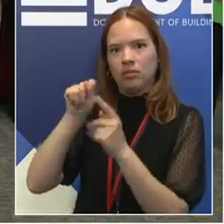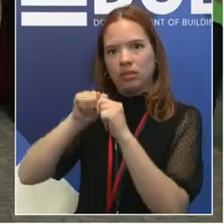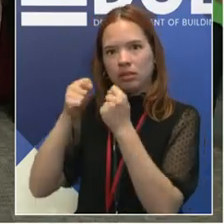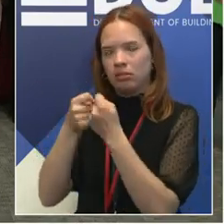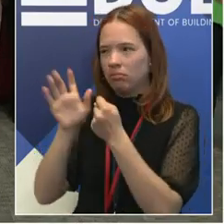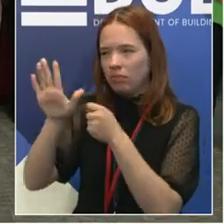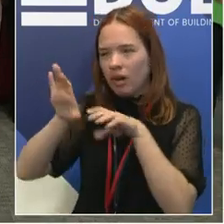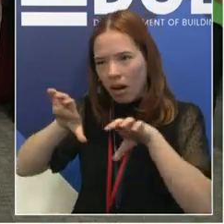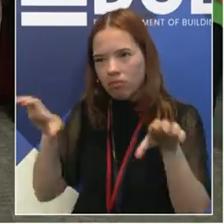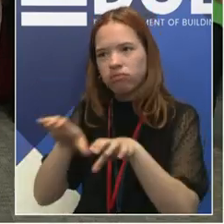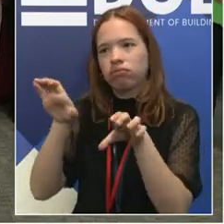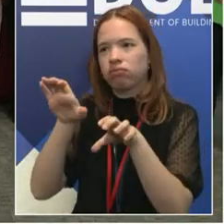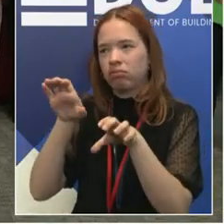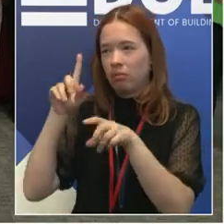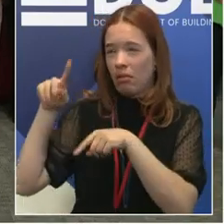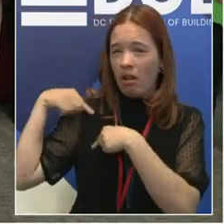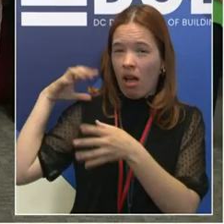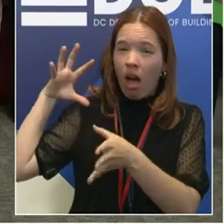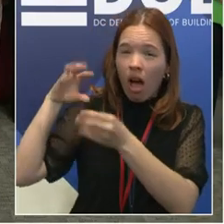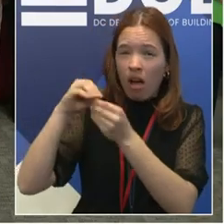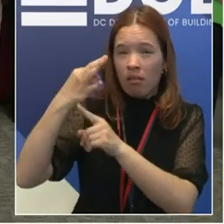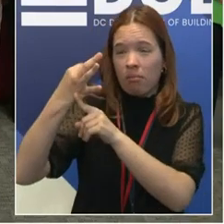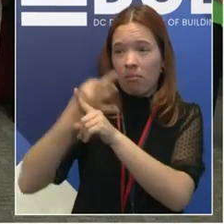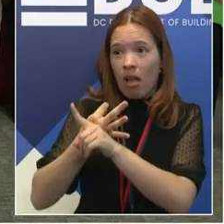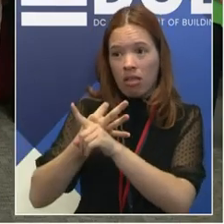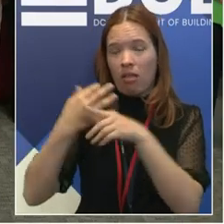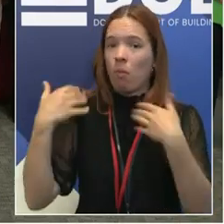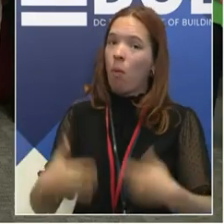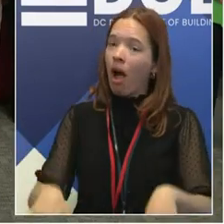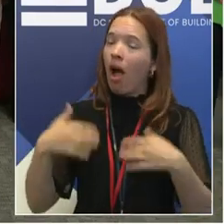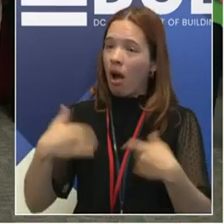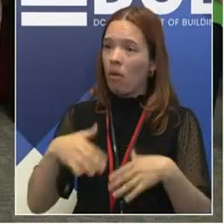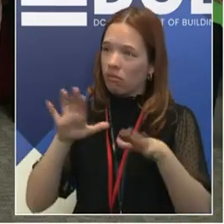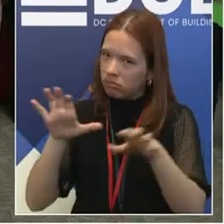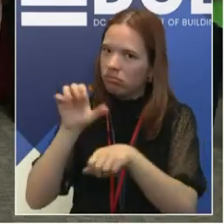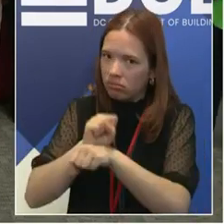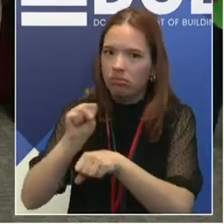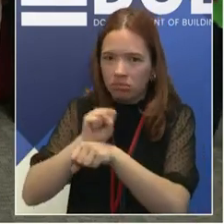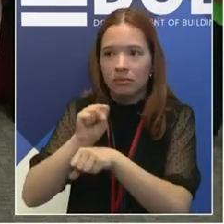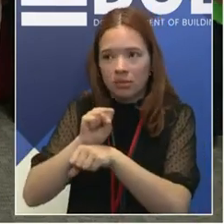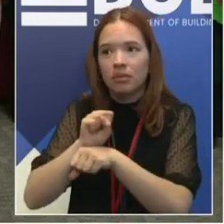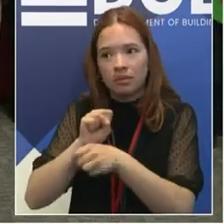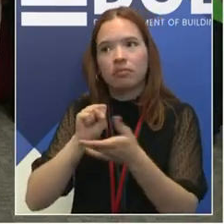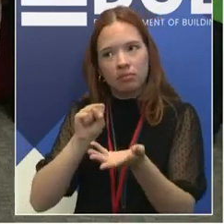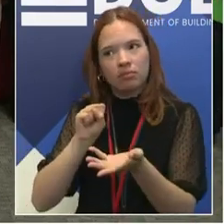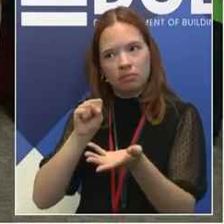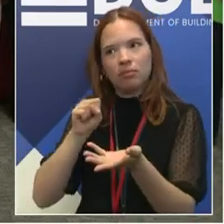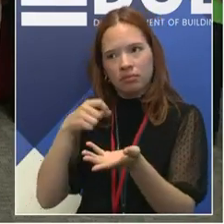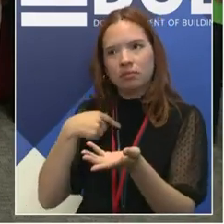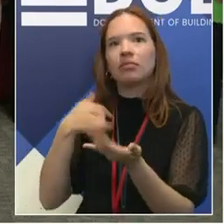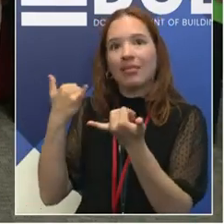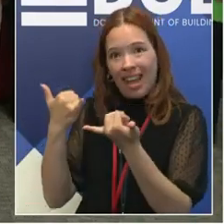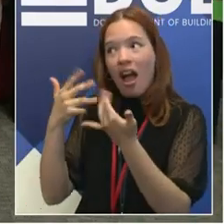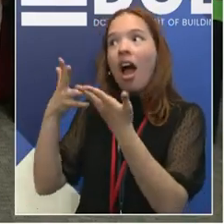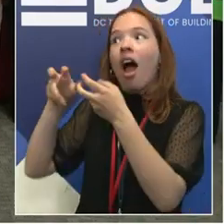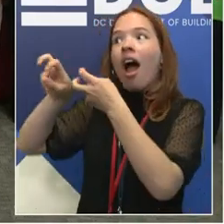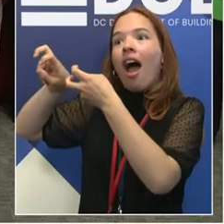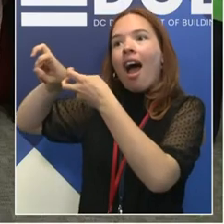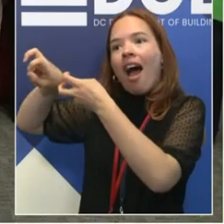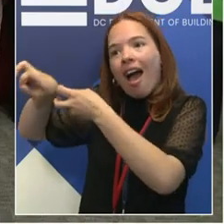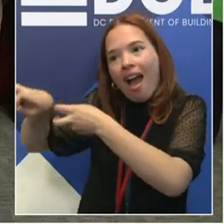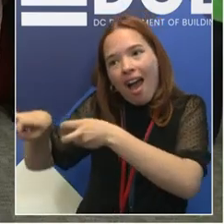9 months, where we have transitioned, or I should say you have done the tough work of